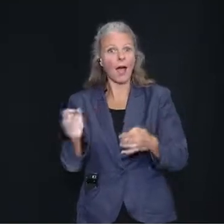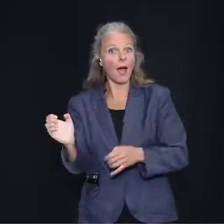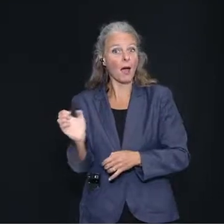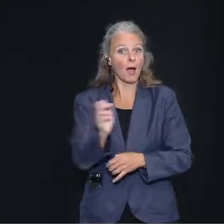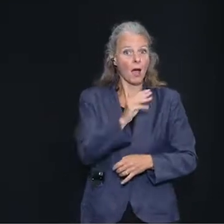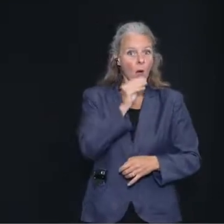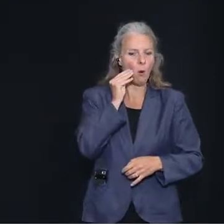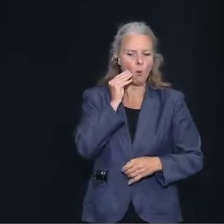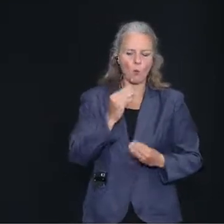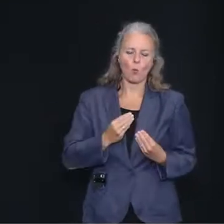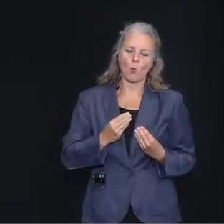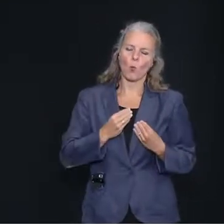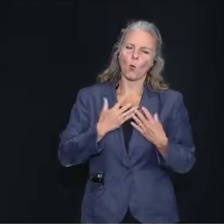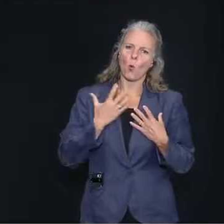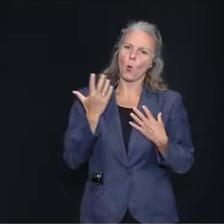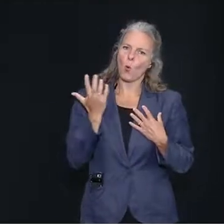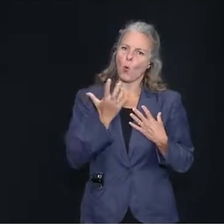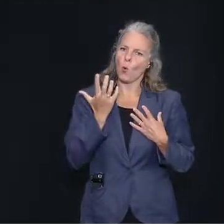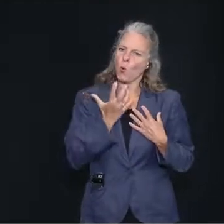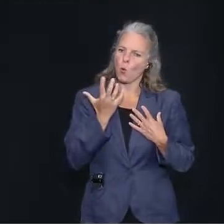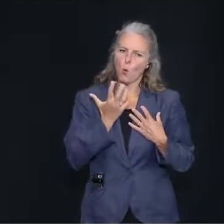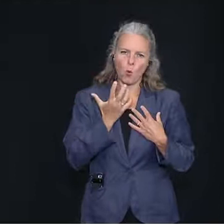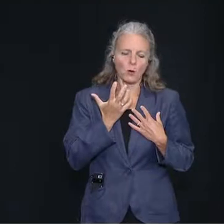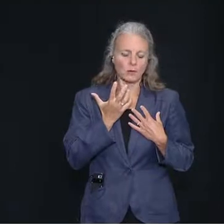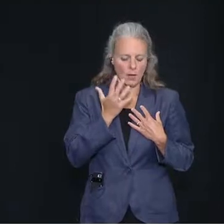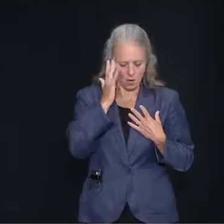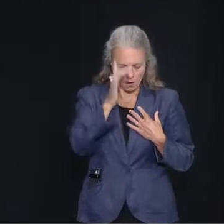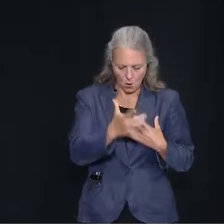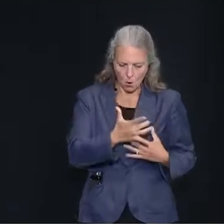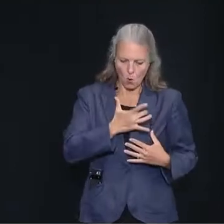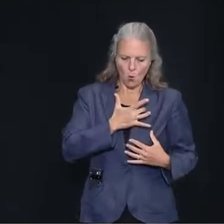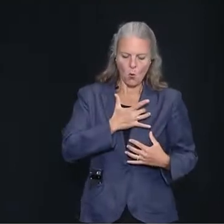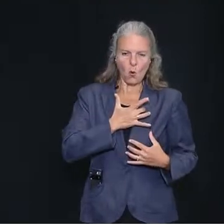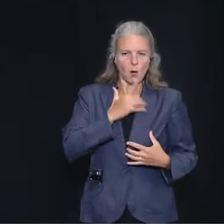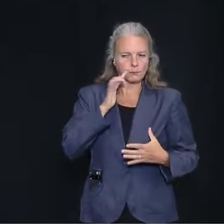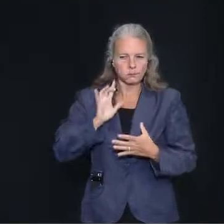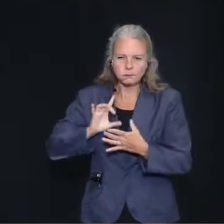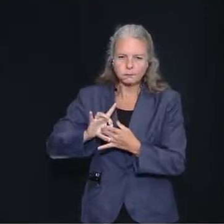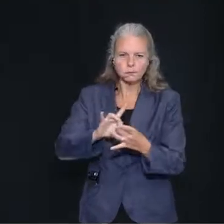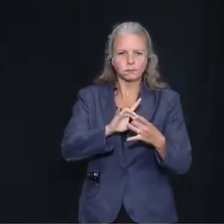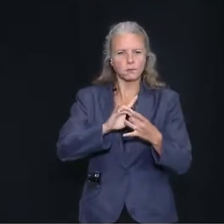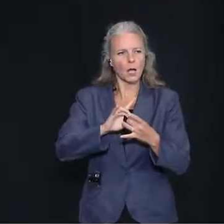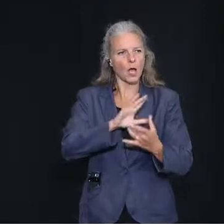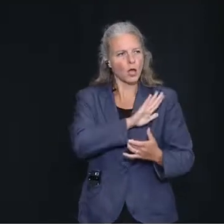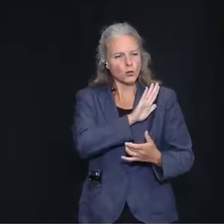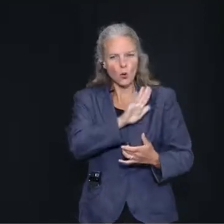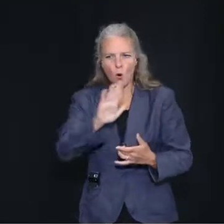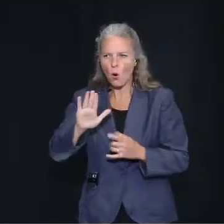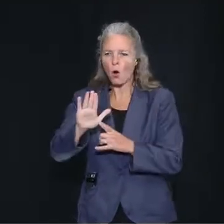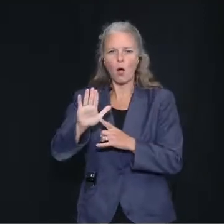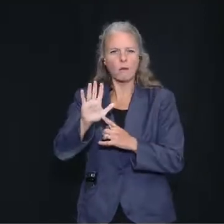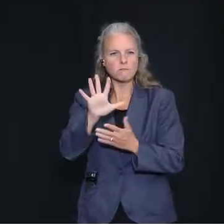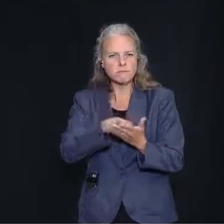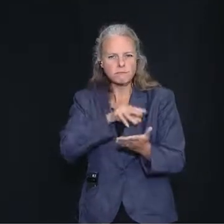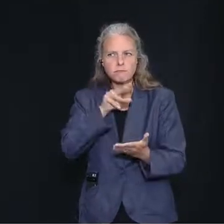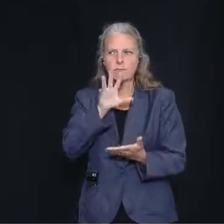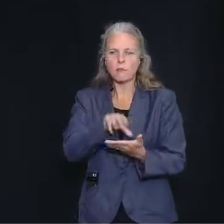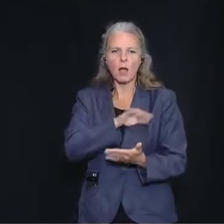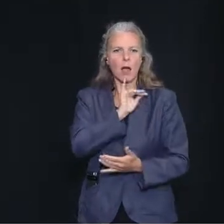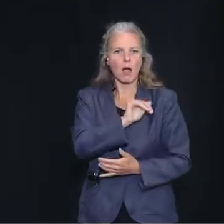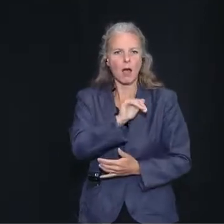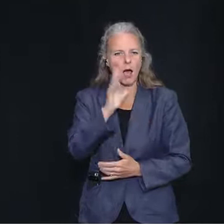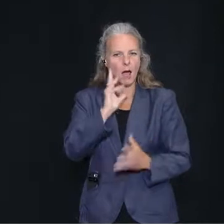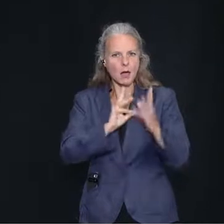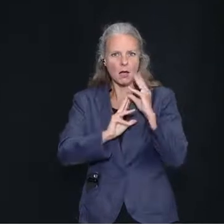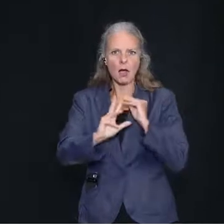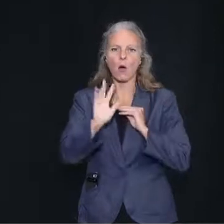I bear in my heart that incomparable treasure of all those individuals and peoples who have left a mark